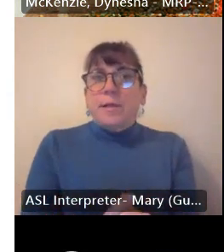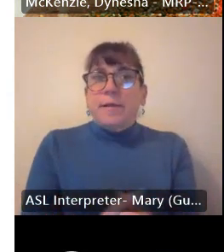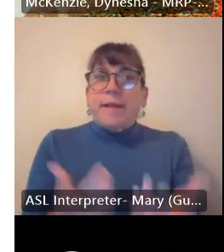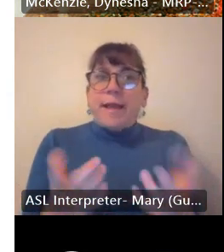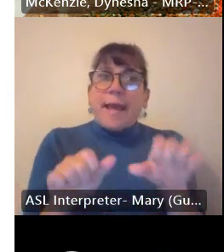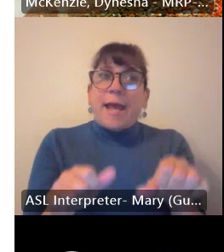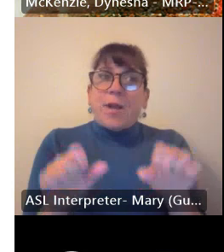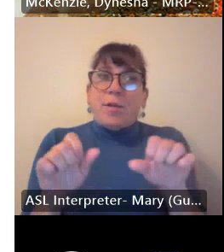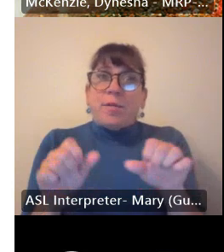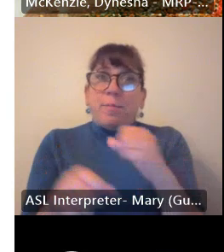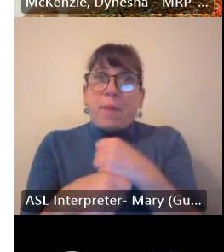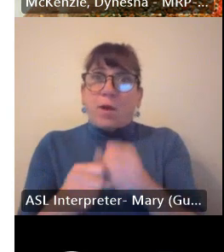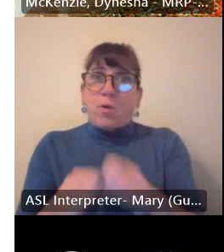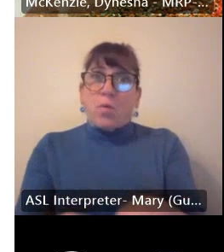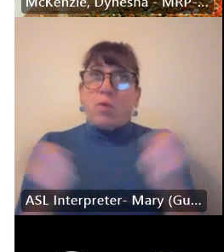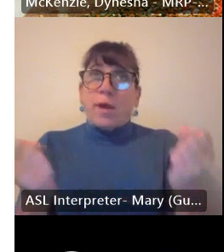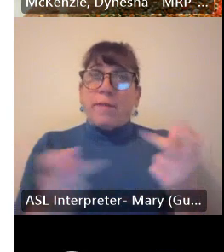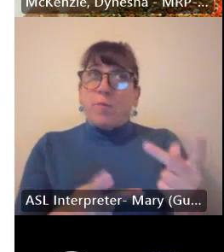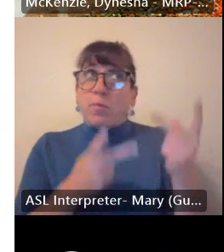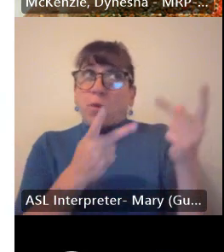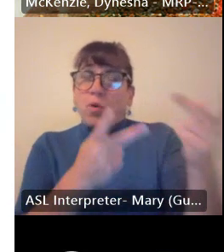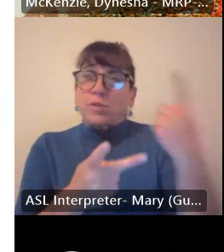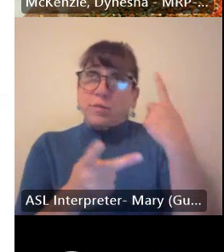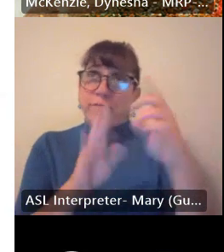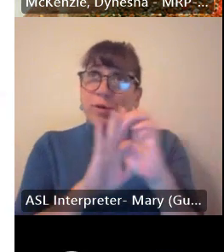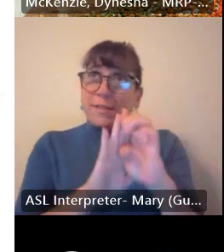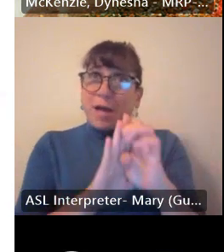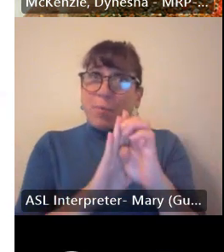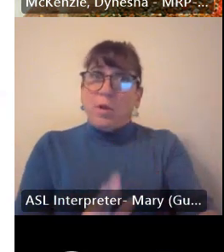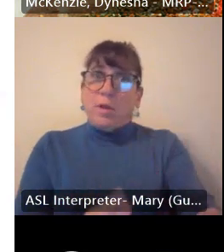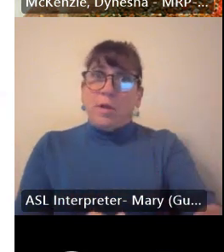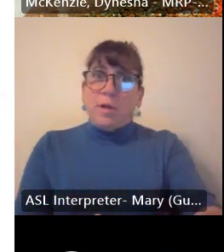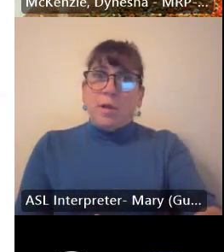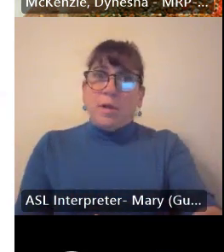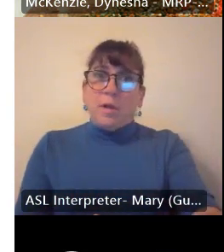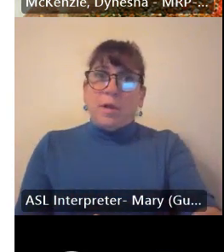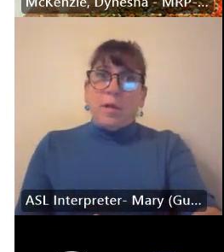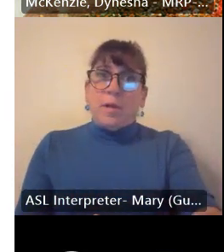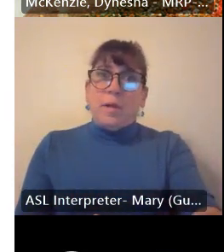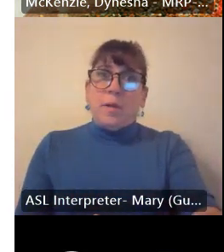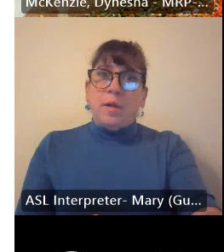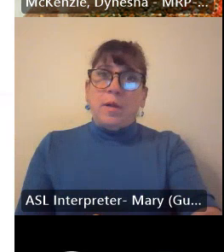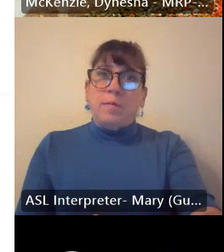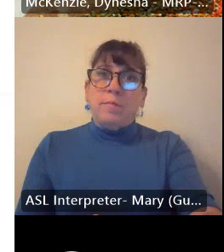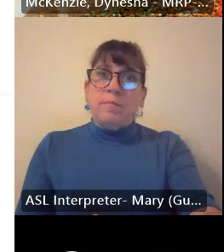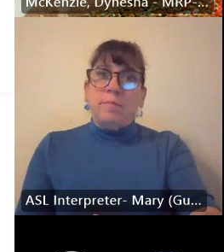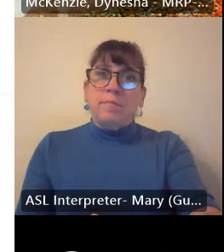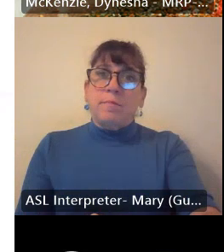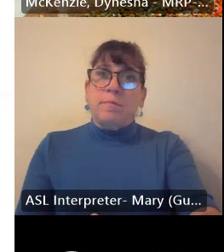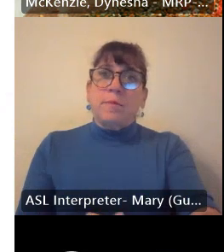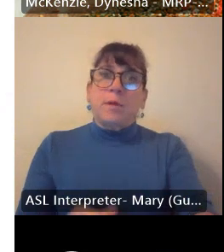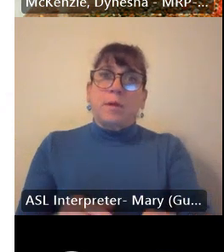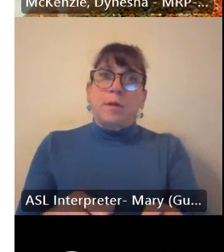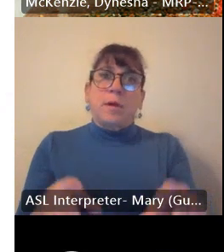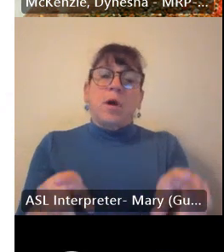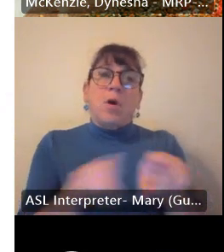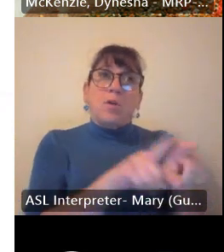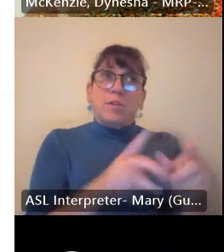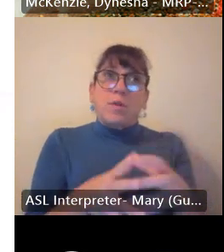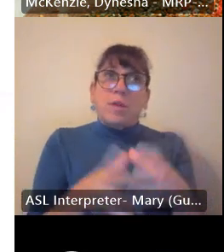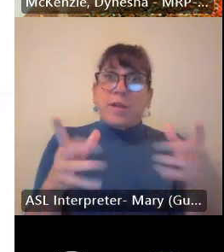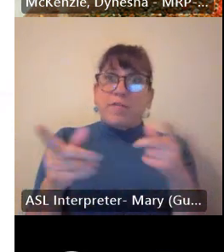or break a proposal, for example. There's also a lot of management guidance in OMB